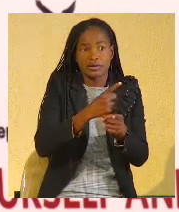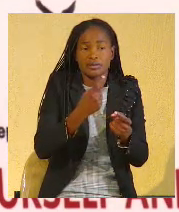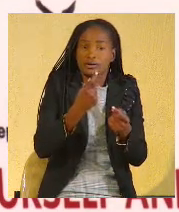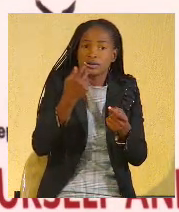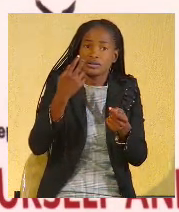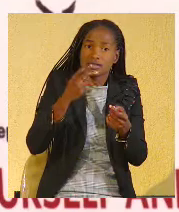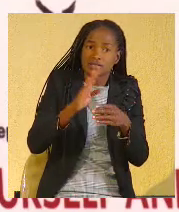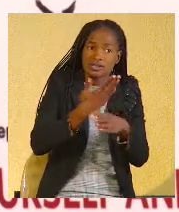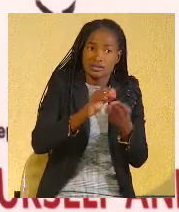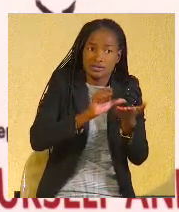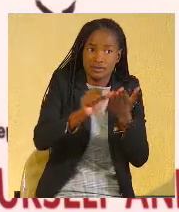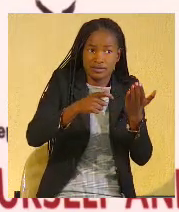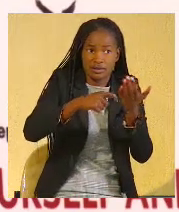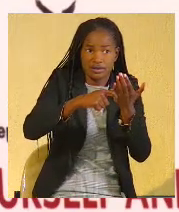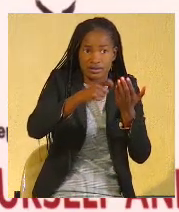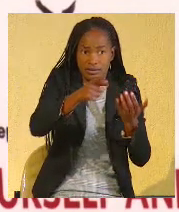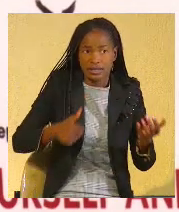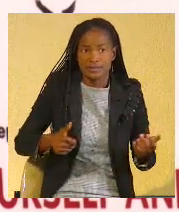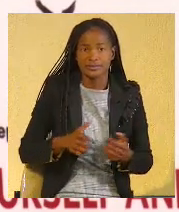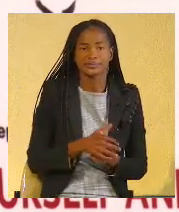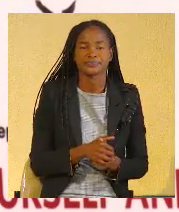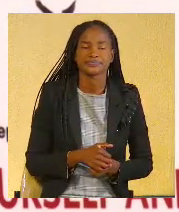With regard to the stimulus package,